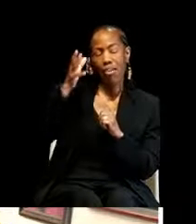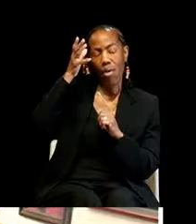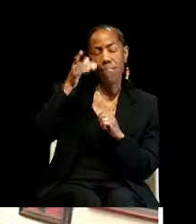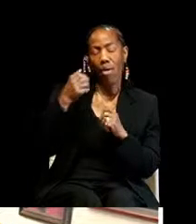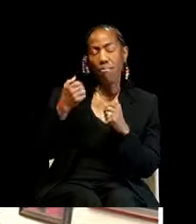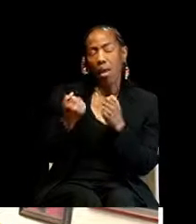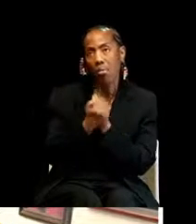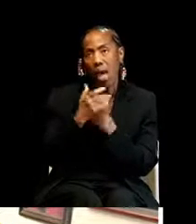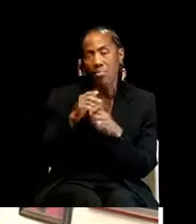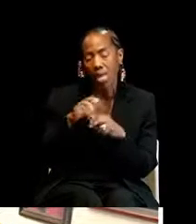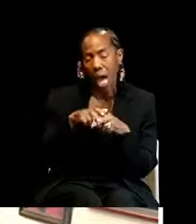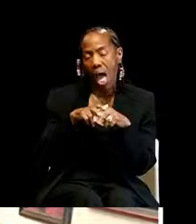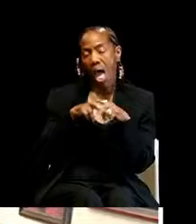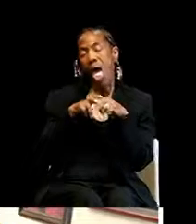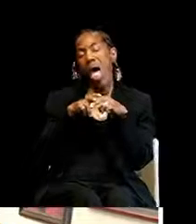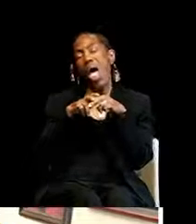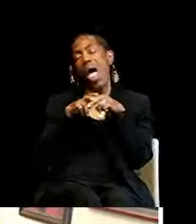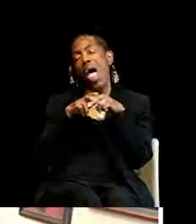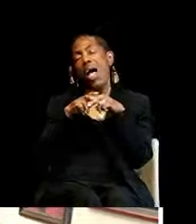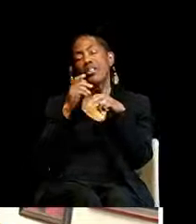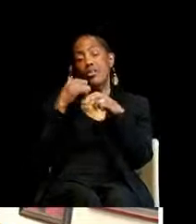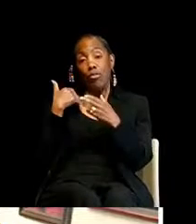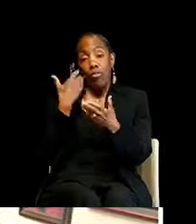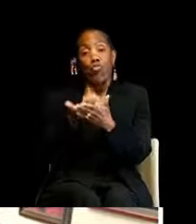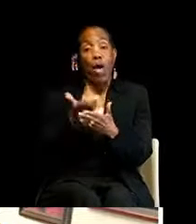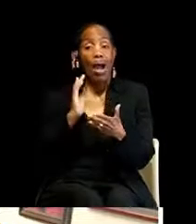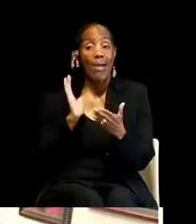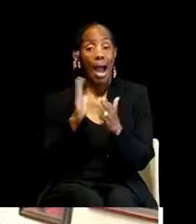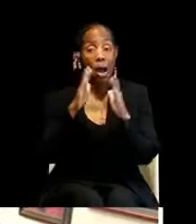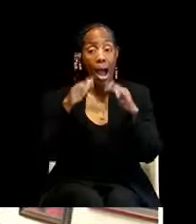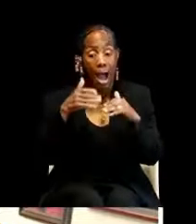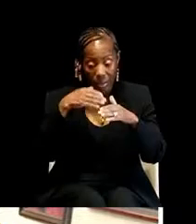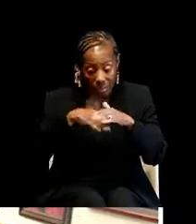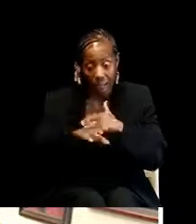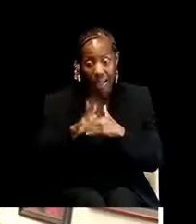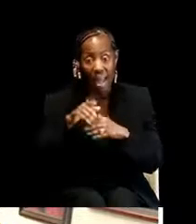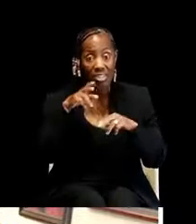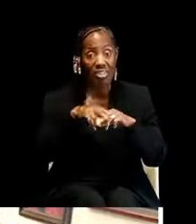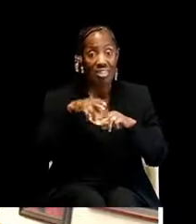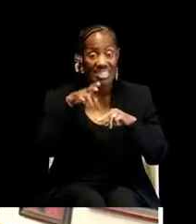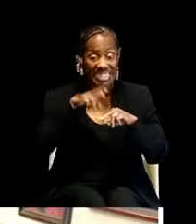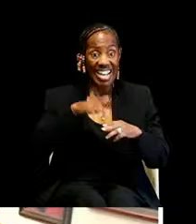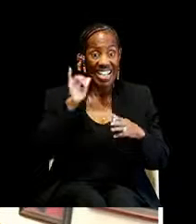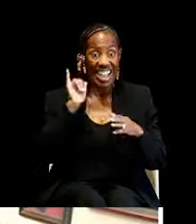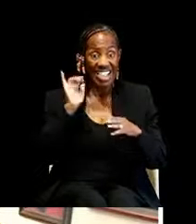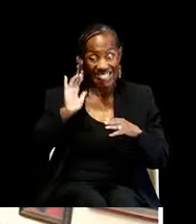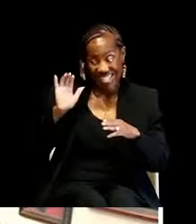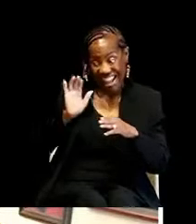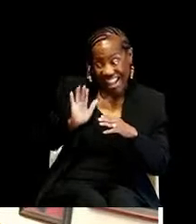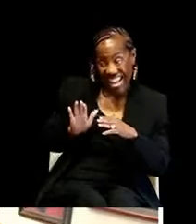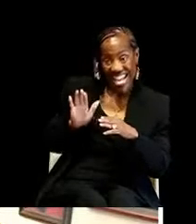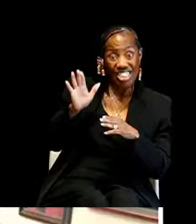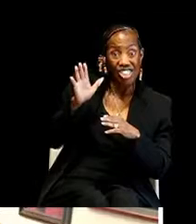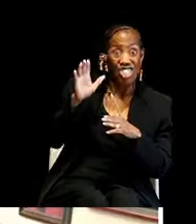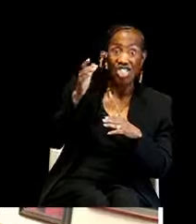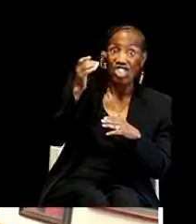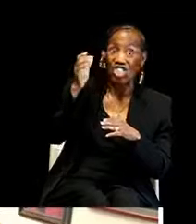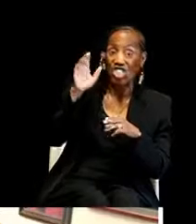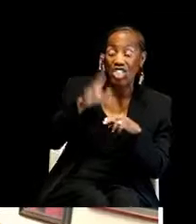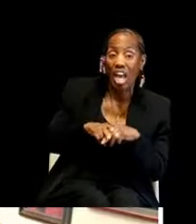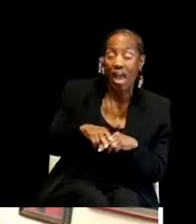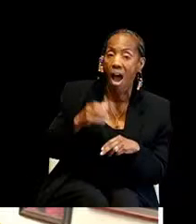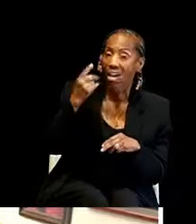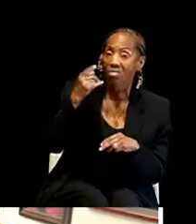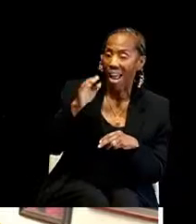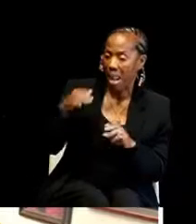recliner chair, okay? If you came into the house and you got into that chair, the whooping was coming. It was not your